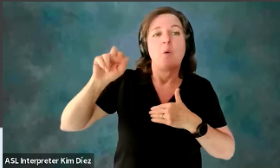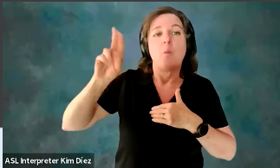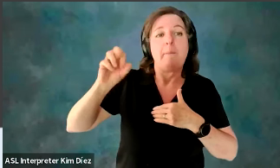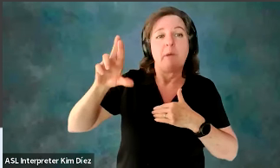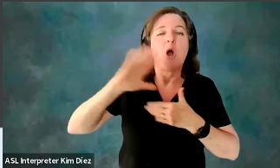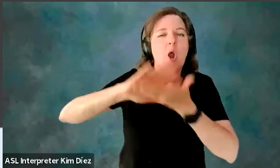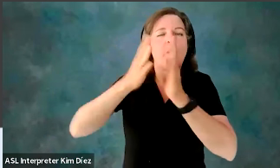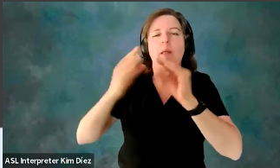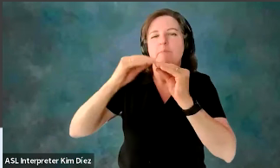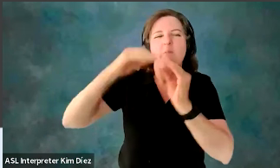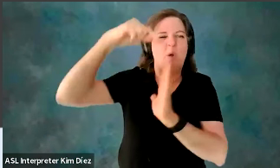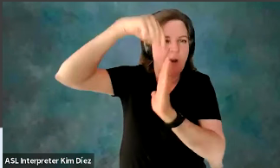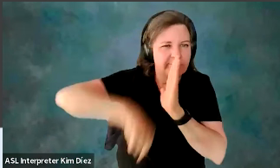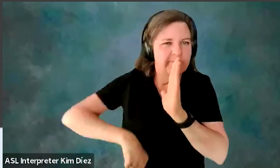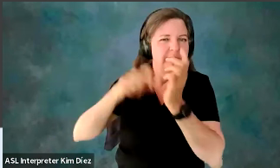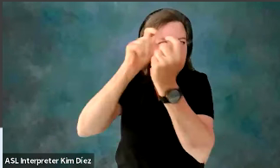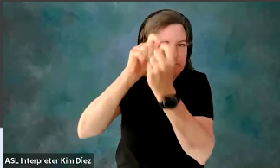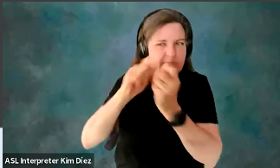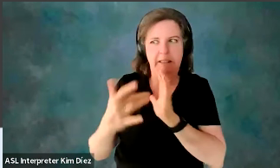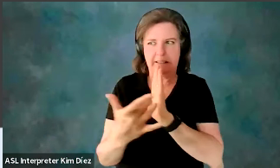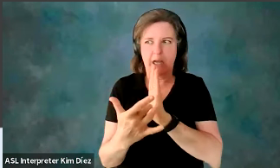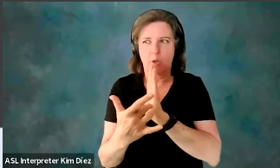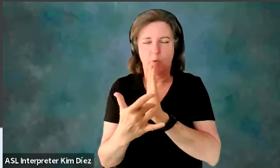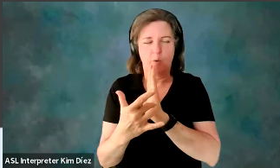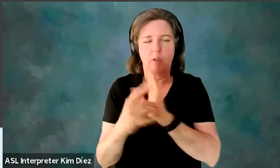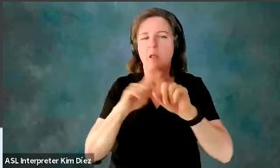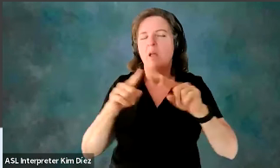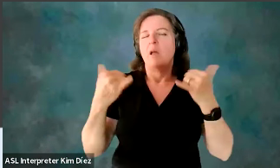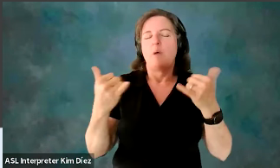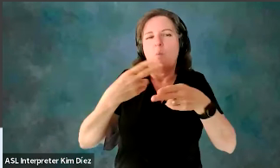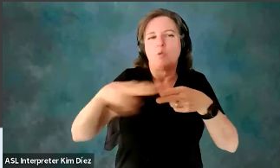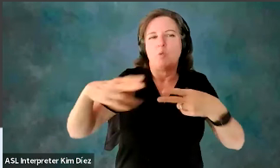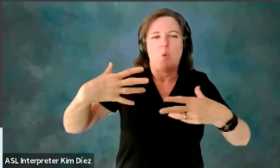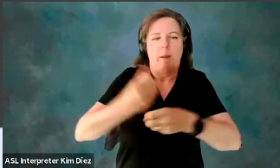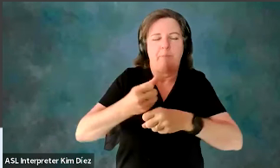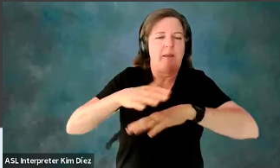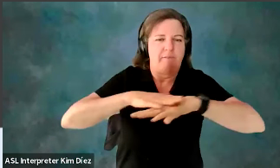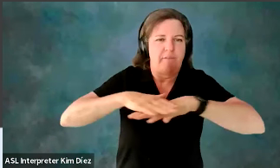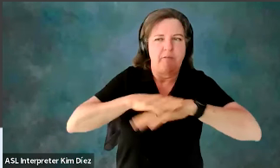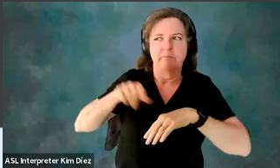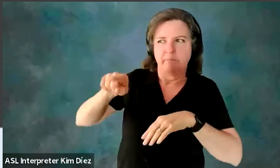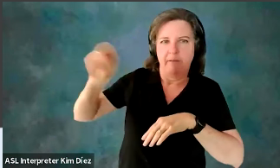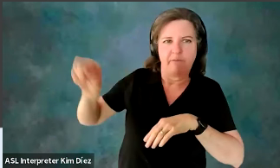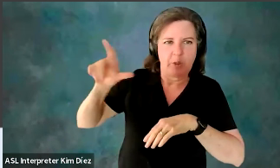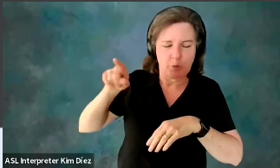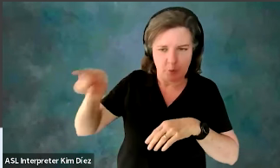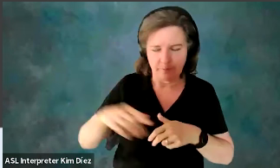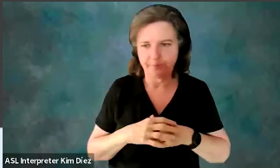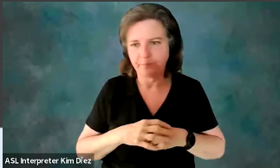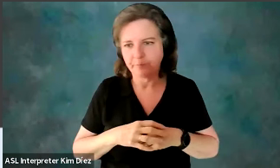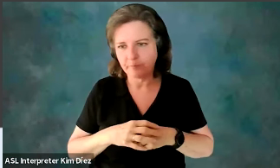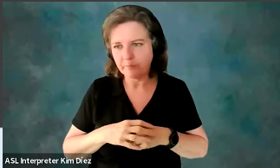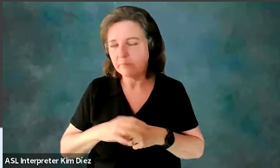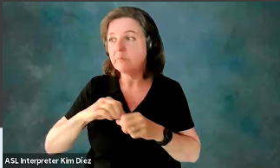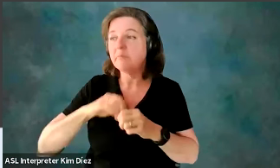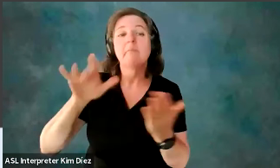going to be talking a little bit more in depth. So I'm going to give you a brief summary of this tool. Right here in the center,